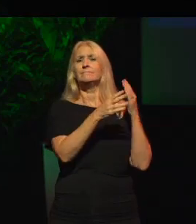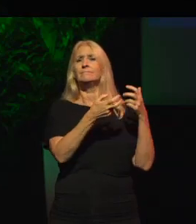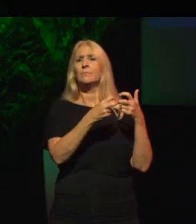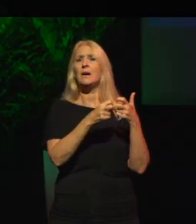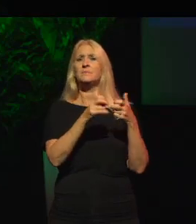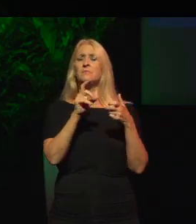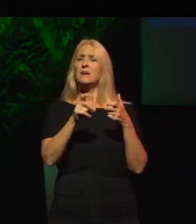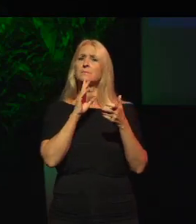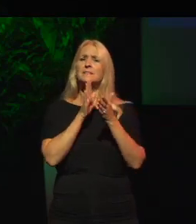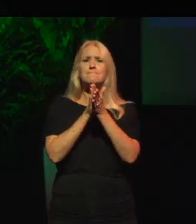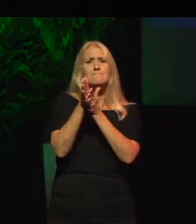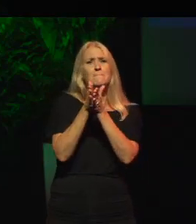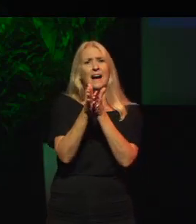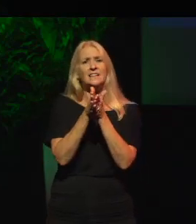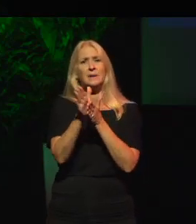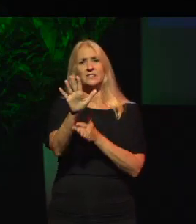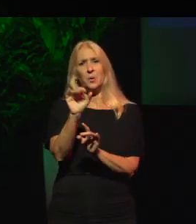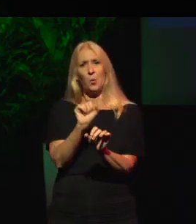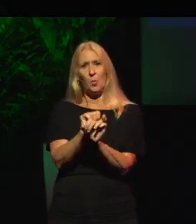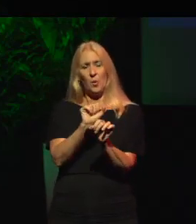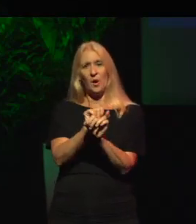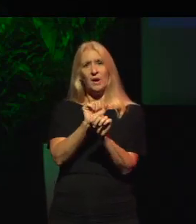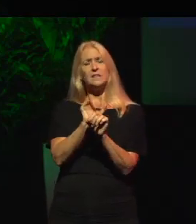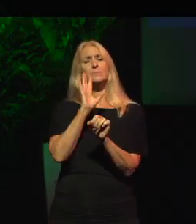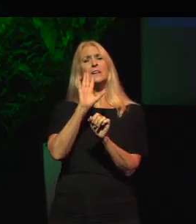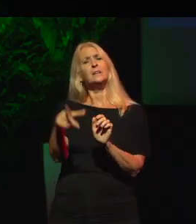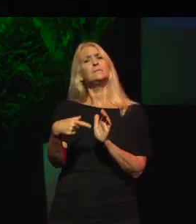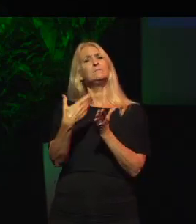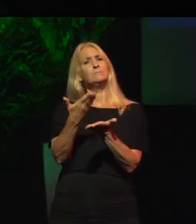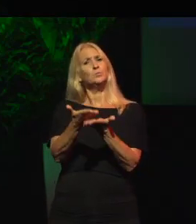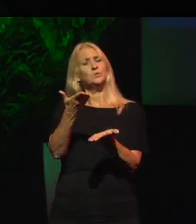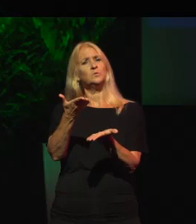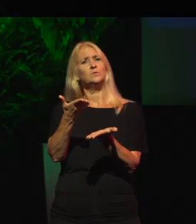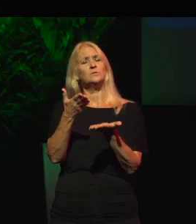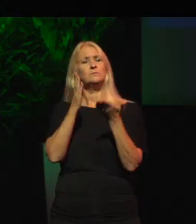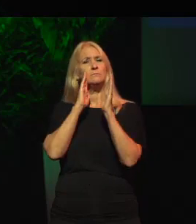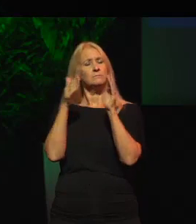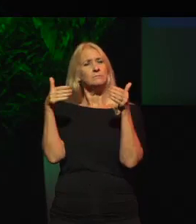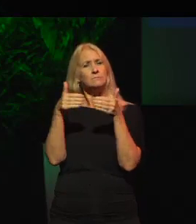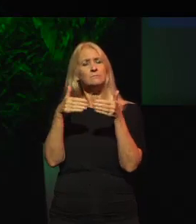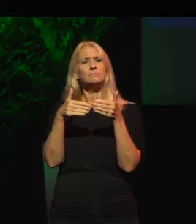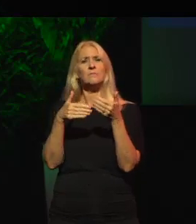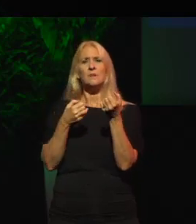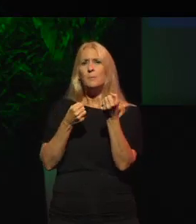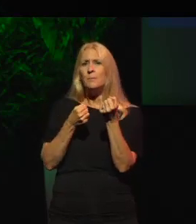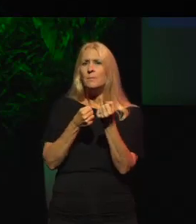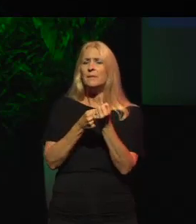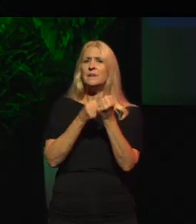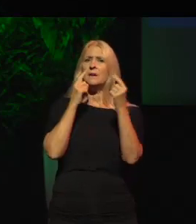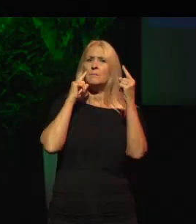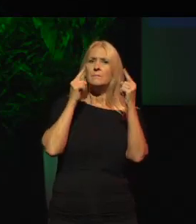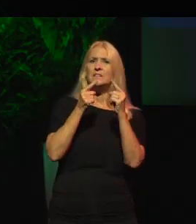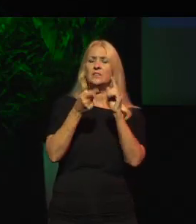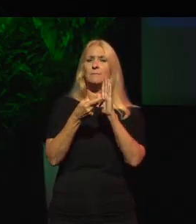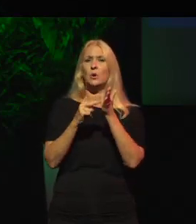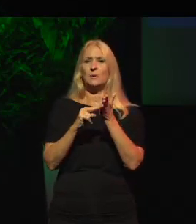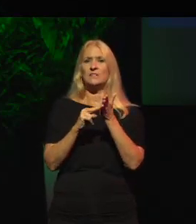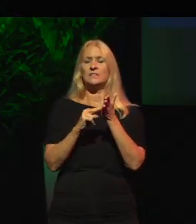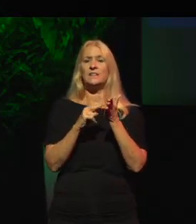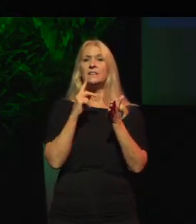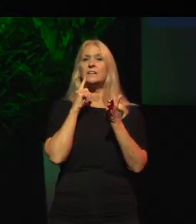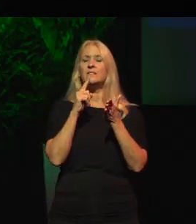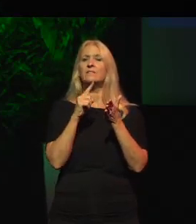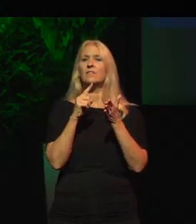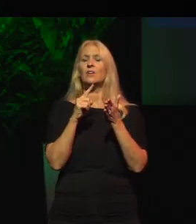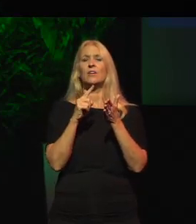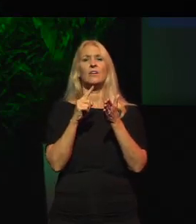be passionate about the work that we do so we can demonstrate our commitment to our mission and purpose for all of